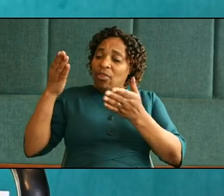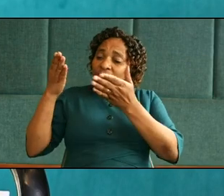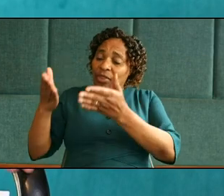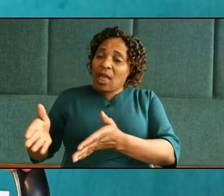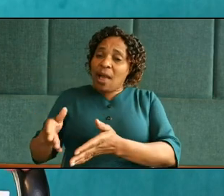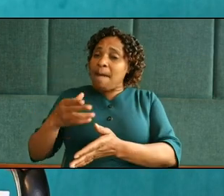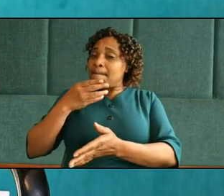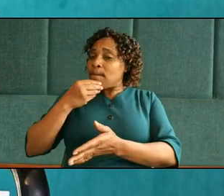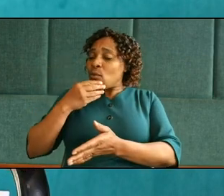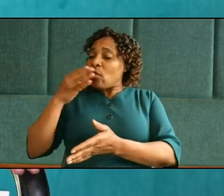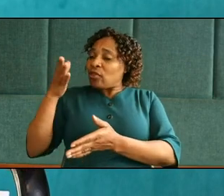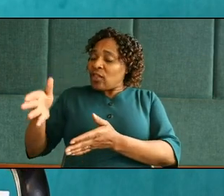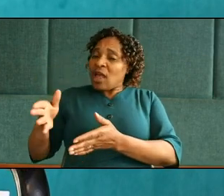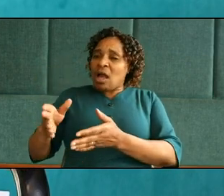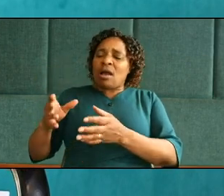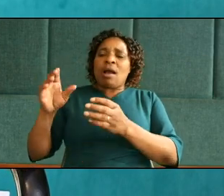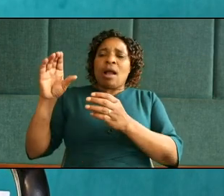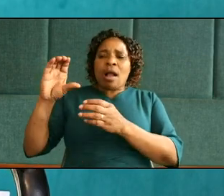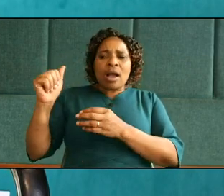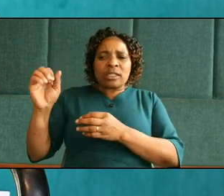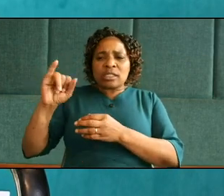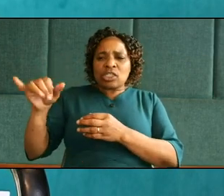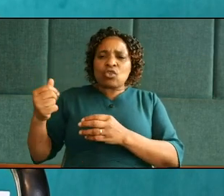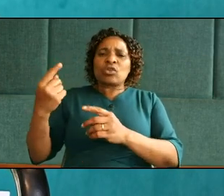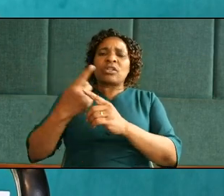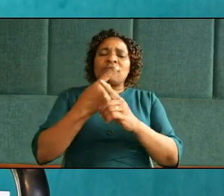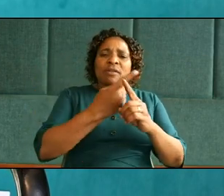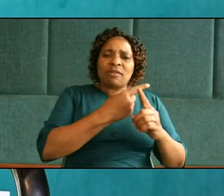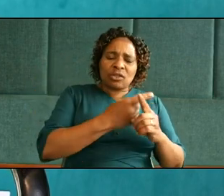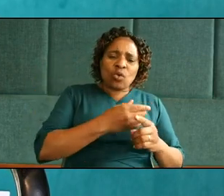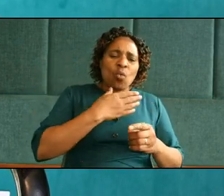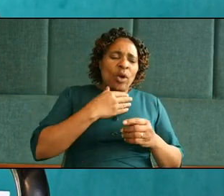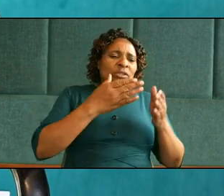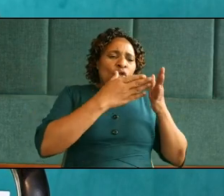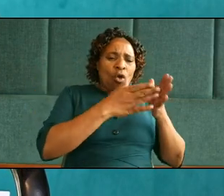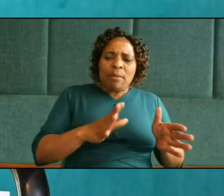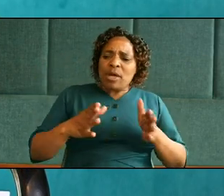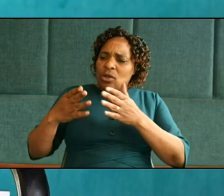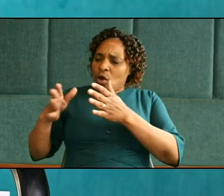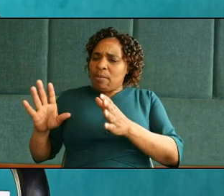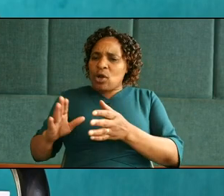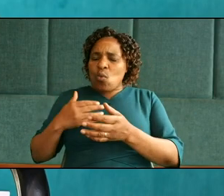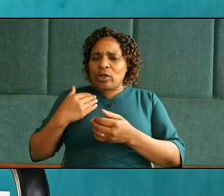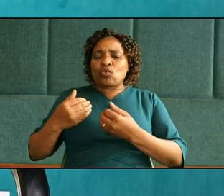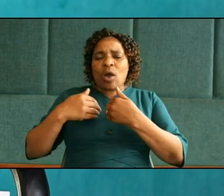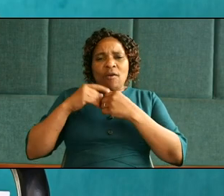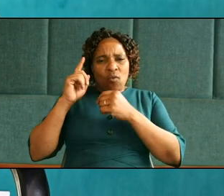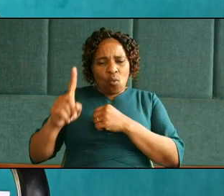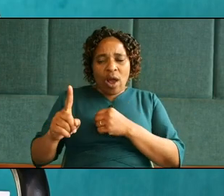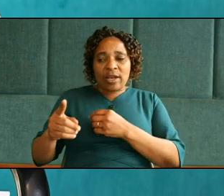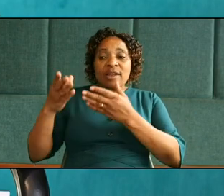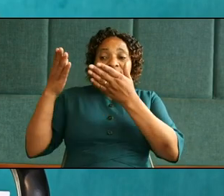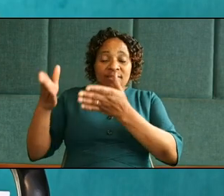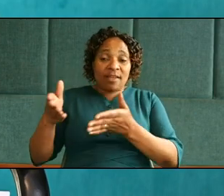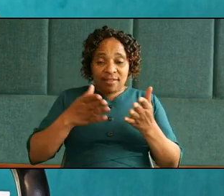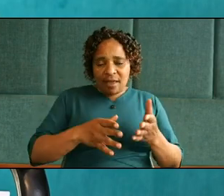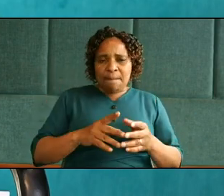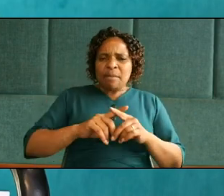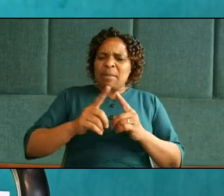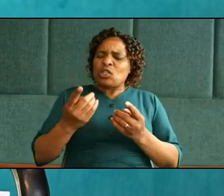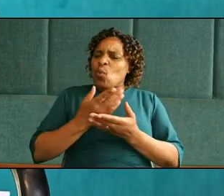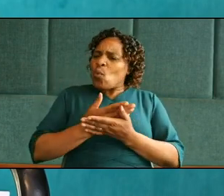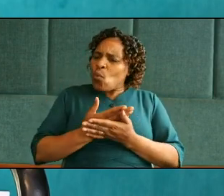they wanted to close a casino, the guy was there. Where he wanted to open one, he was there. And so in this specific course,